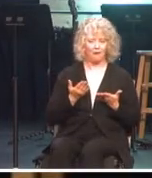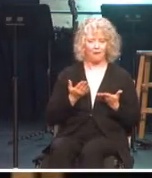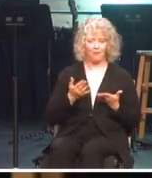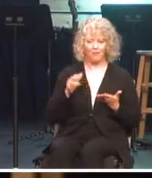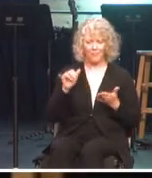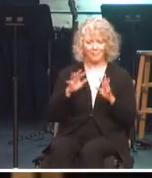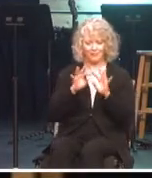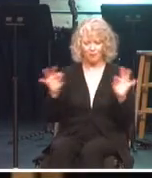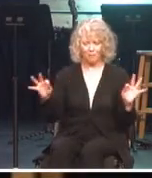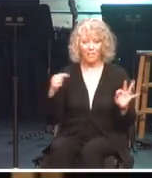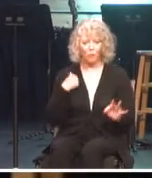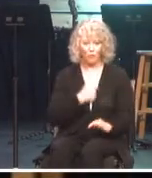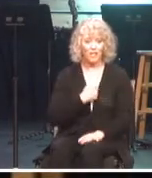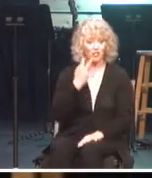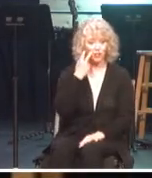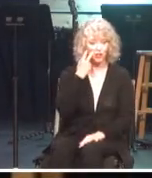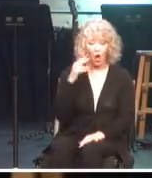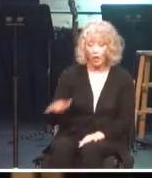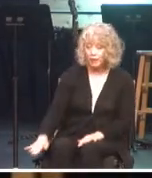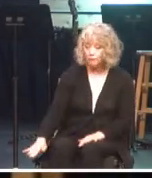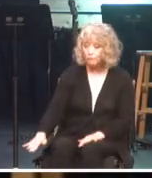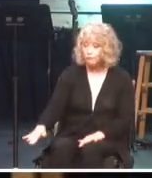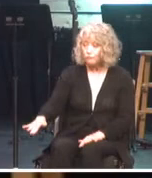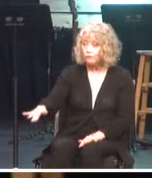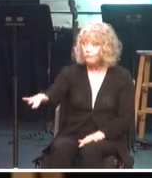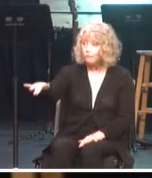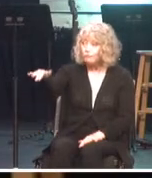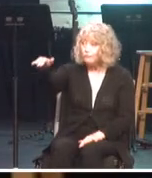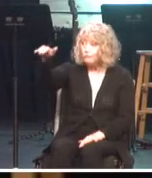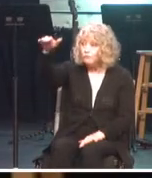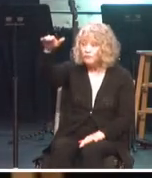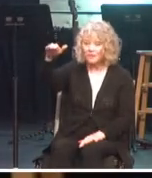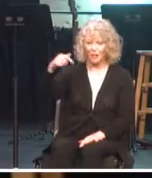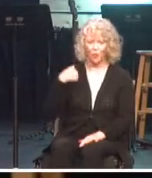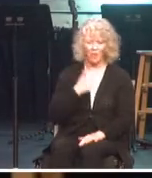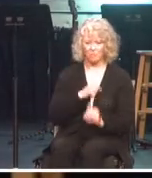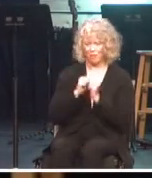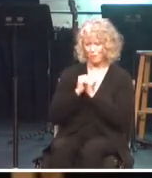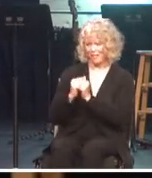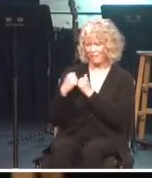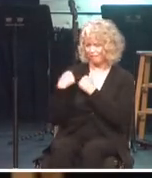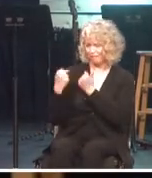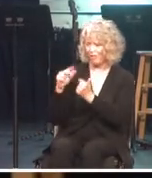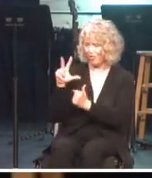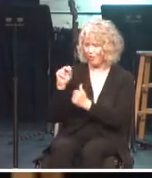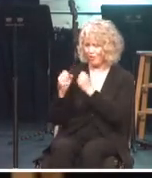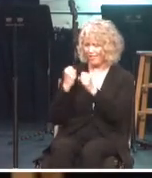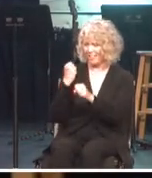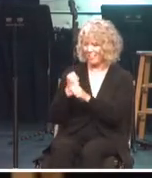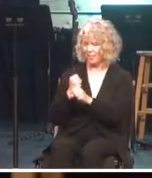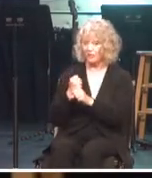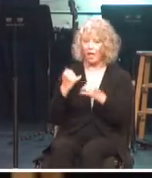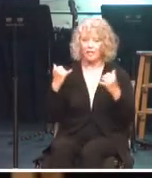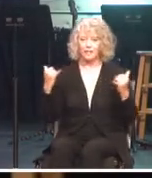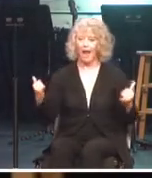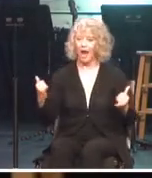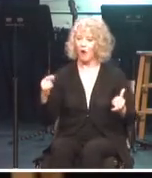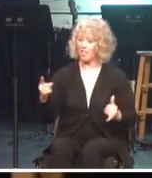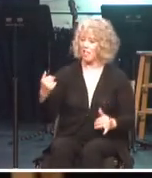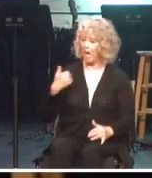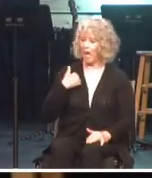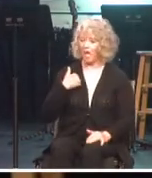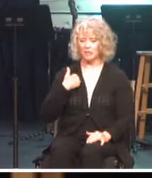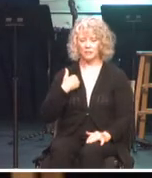years. We've seen him walk among us for 3 decades, and now he has the